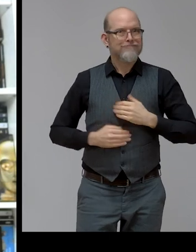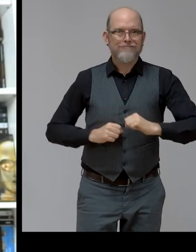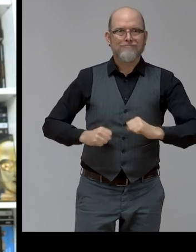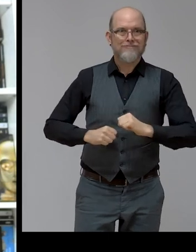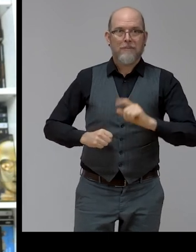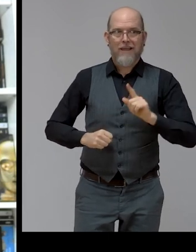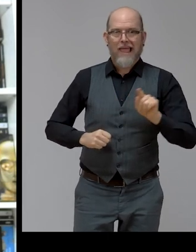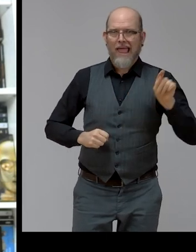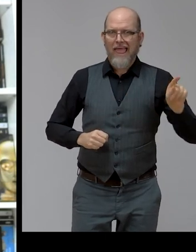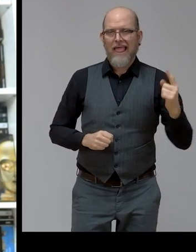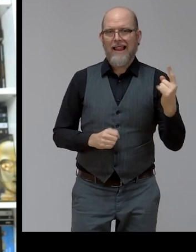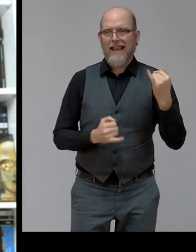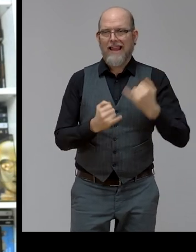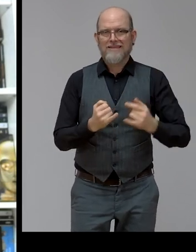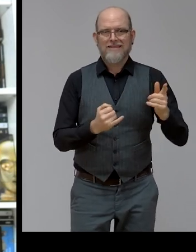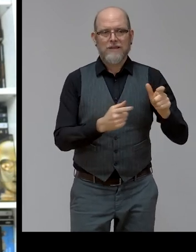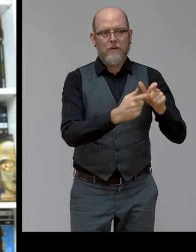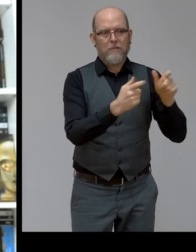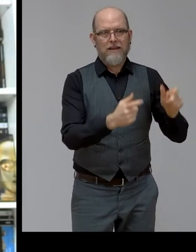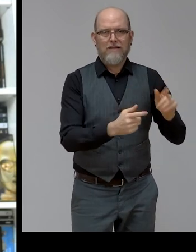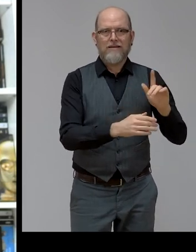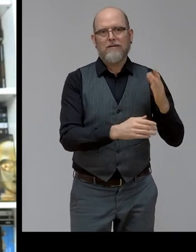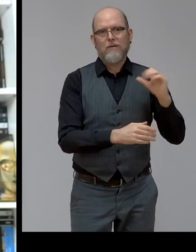companies, they have all kind of other